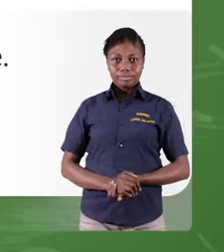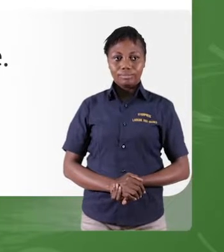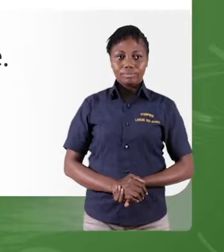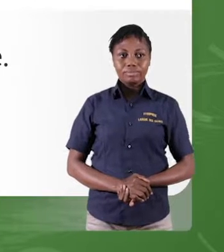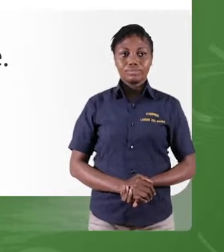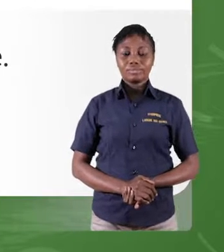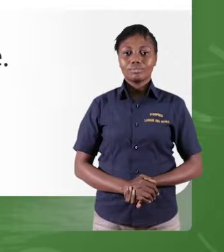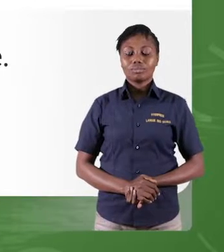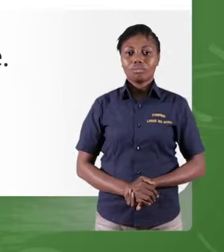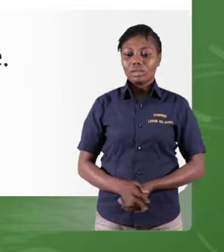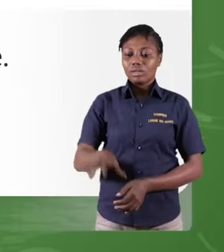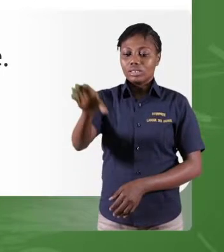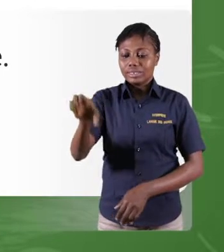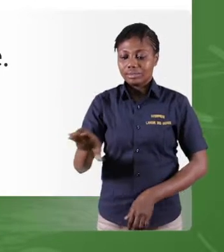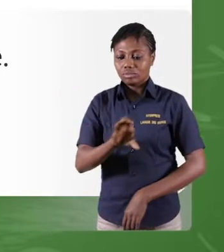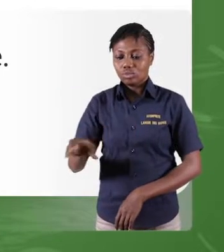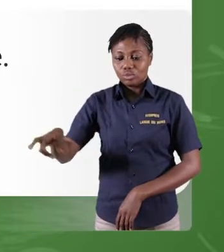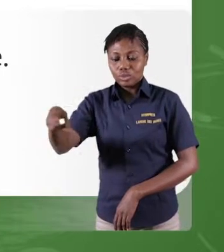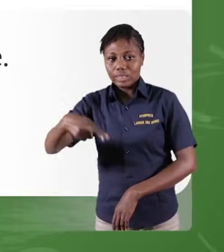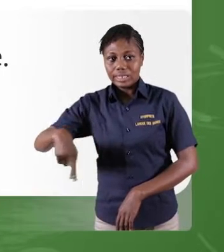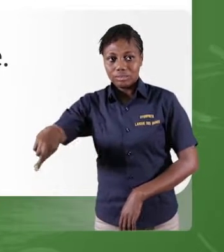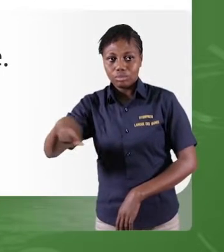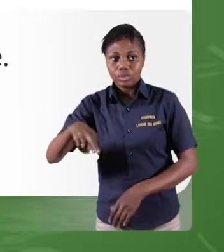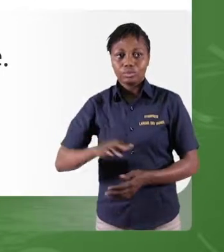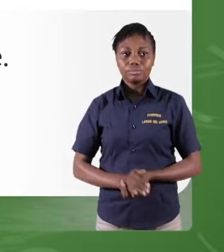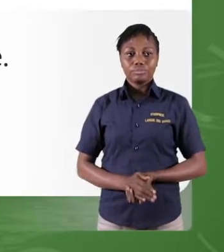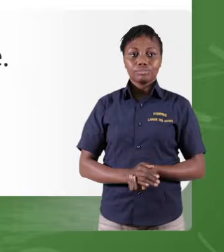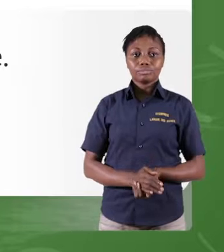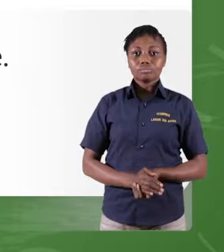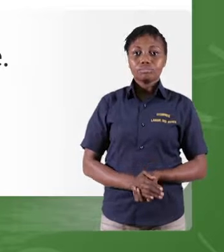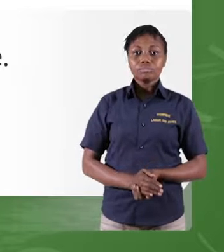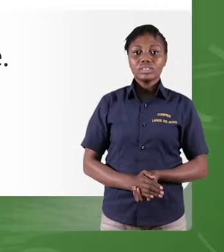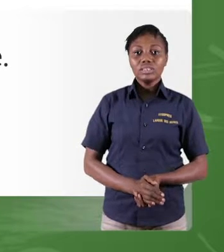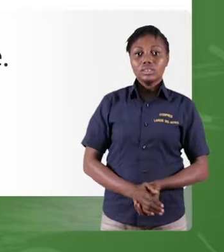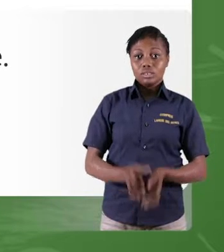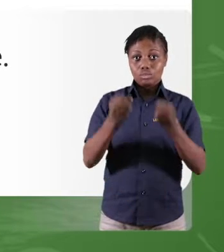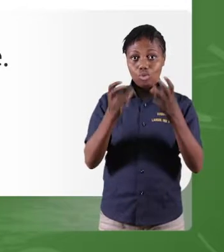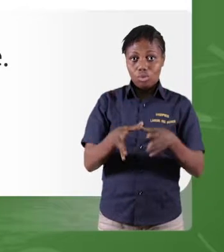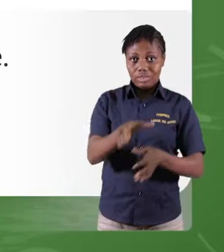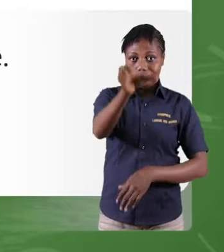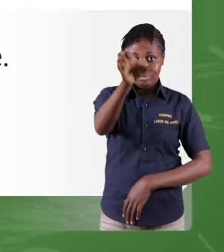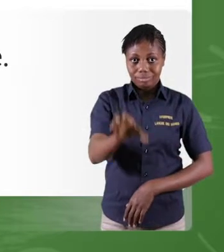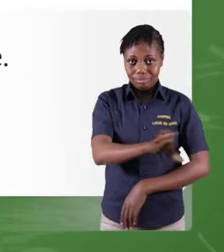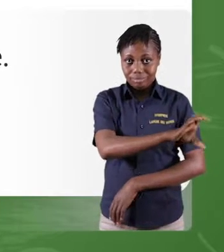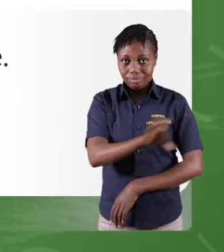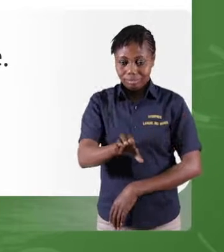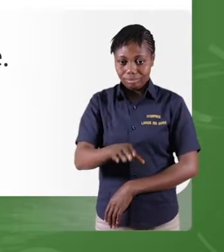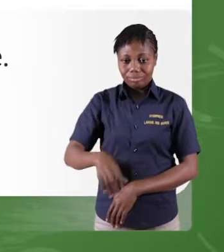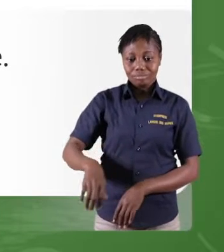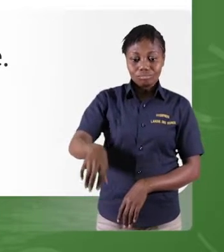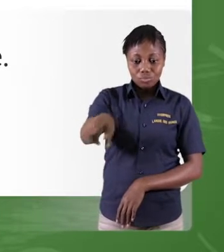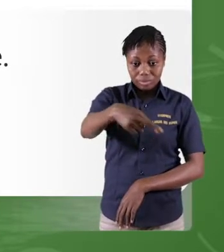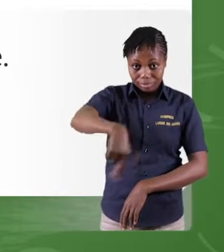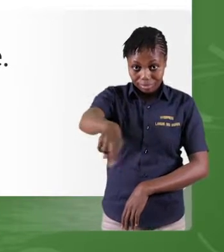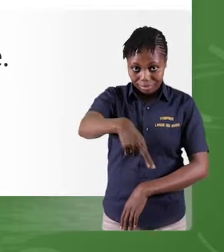a roundabout. Number 3 is a roundabout, which is a type of circular intersection or junction. Very good.